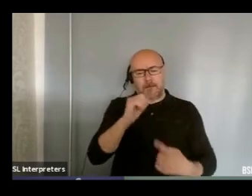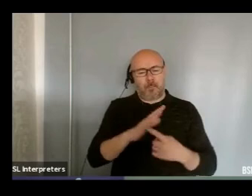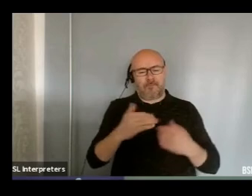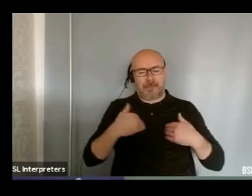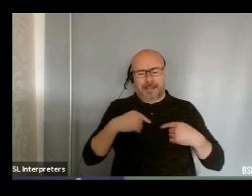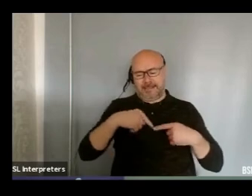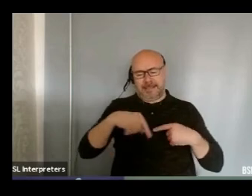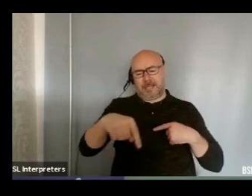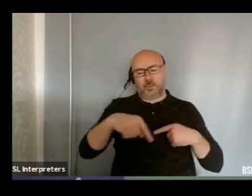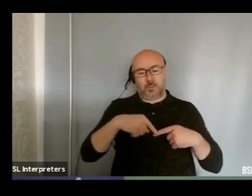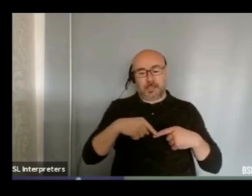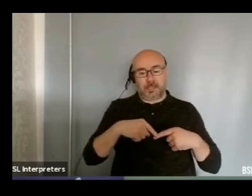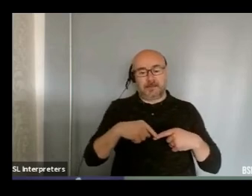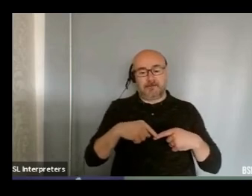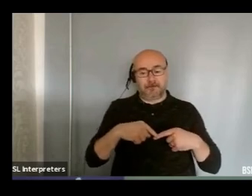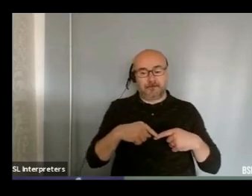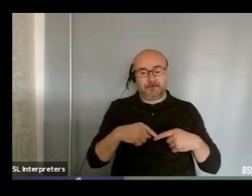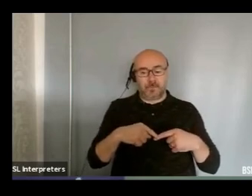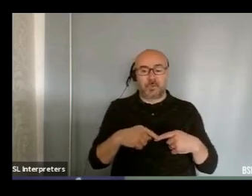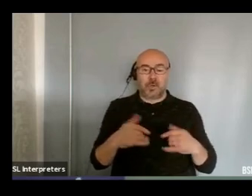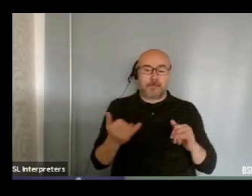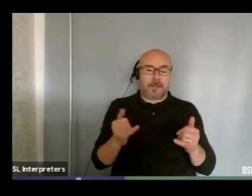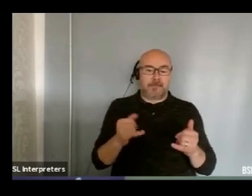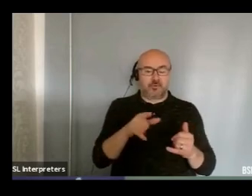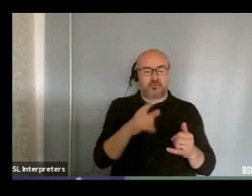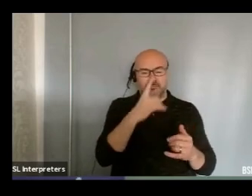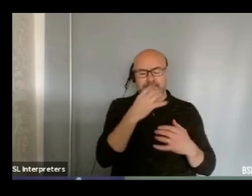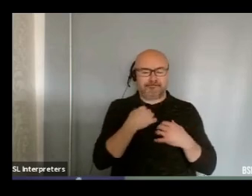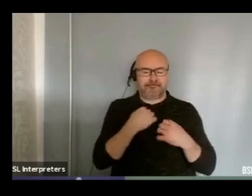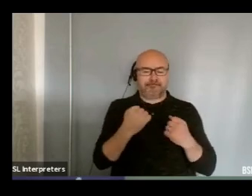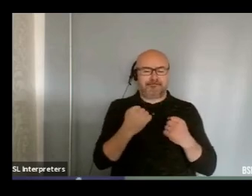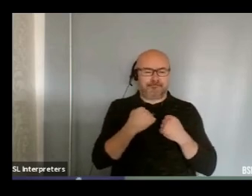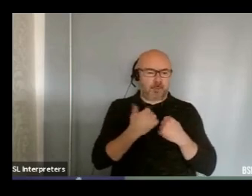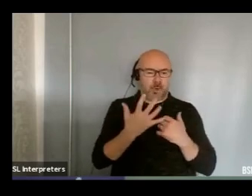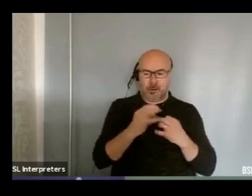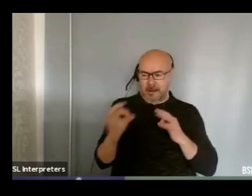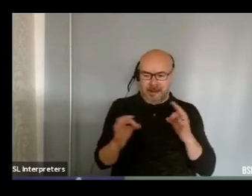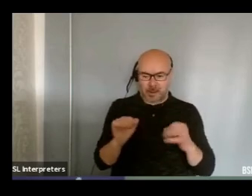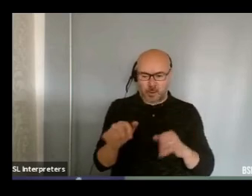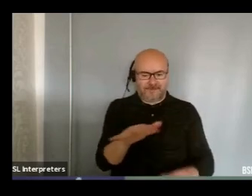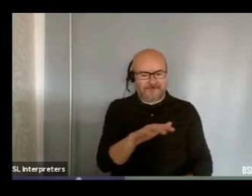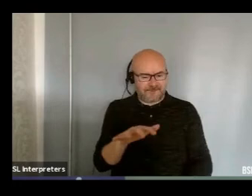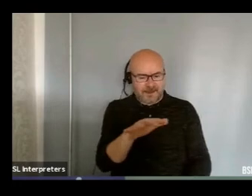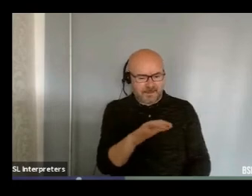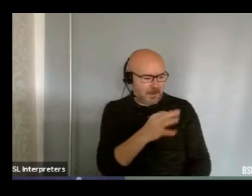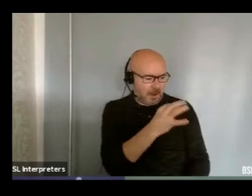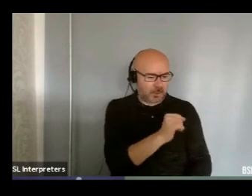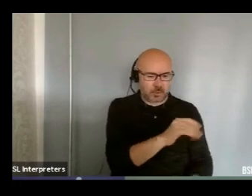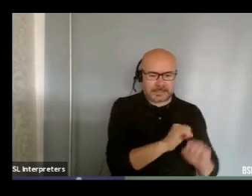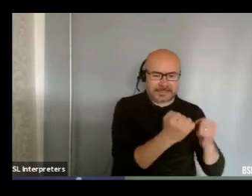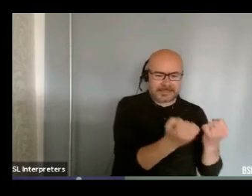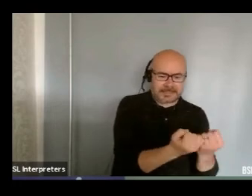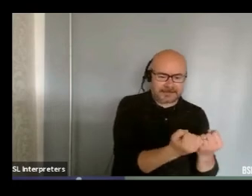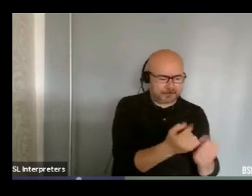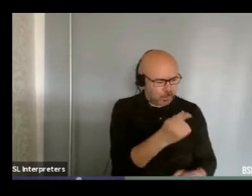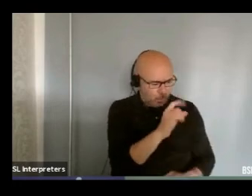really explore what everybody's going through here. So you might ask your family, you might ask your team what matters to